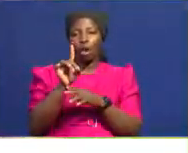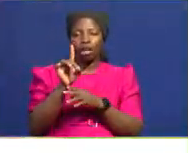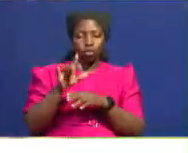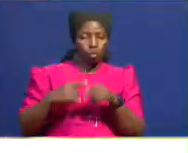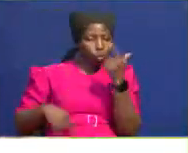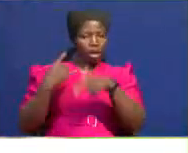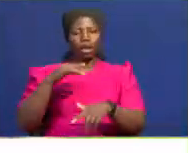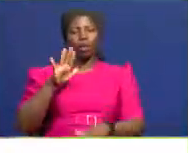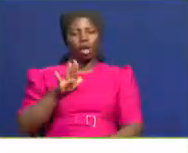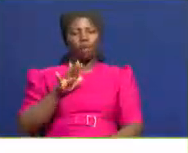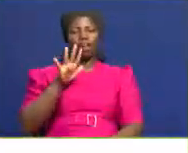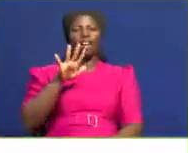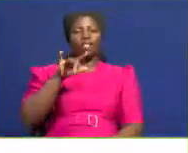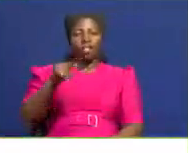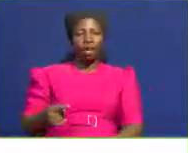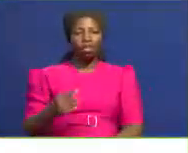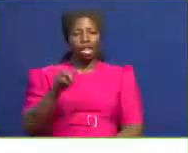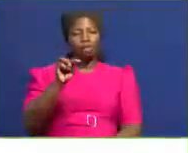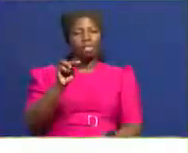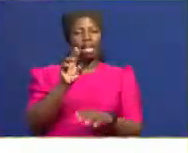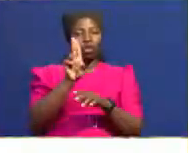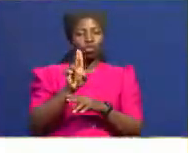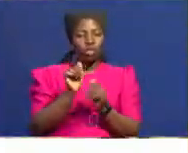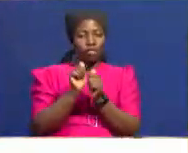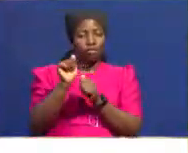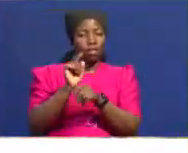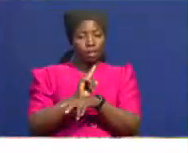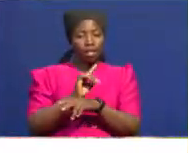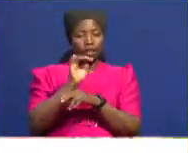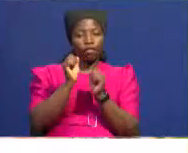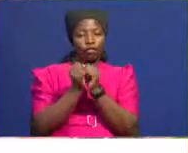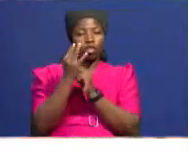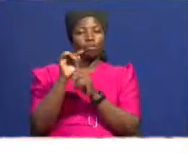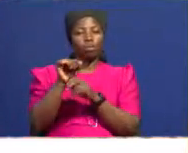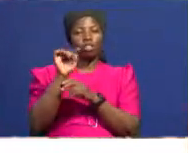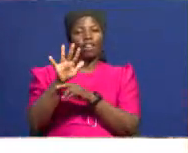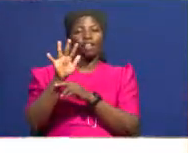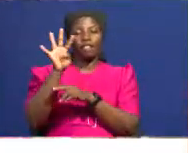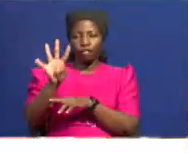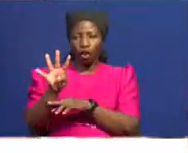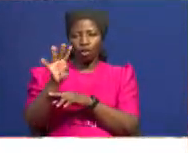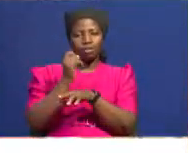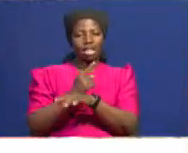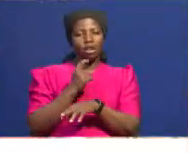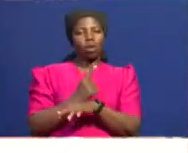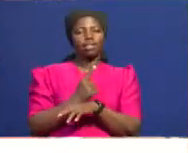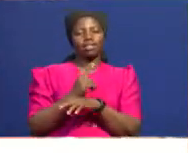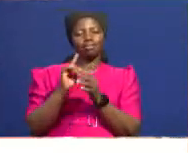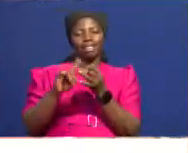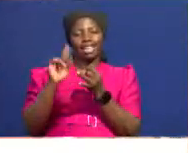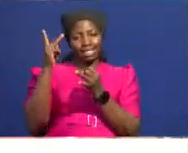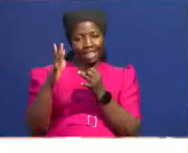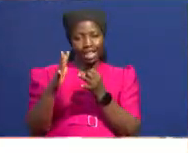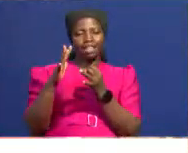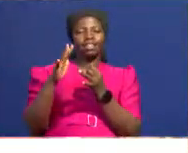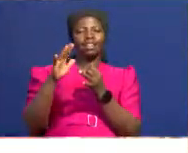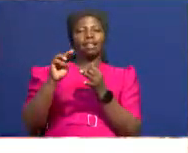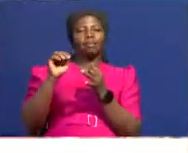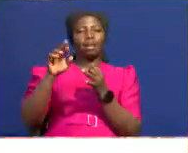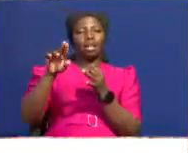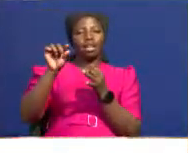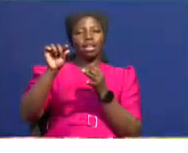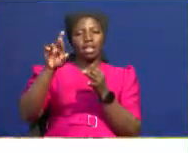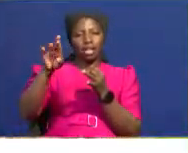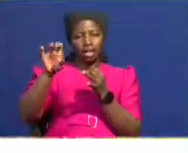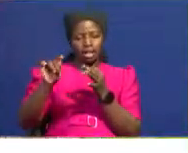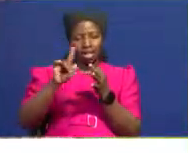women's 5,000 meters in a time of 15 minutes, 14.54 seconds ahead of Kenya's Margaret Kipkemboi and Lamlem Nibret